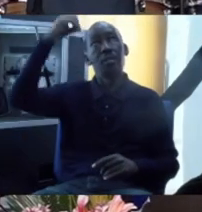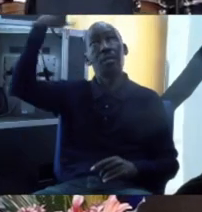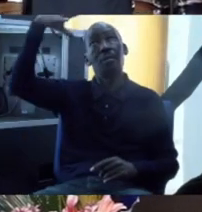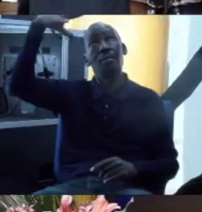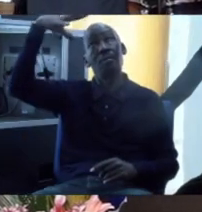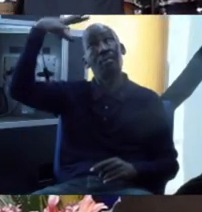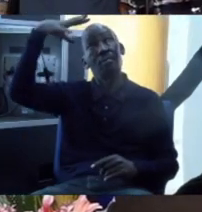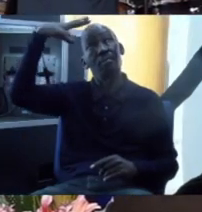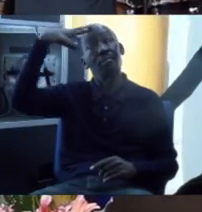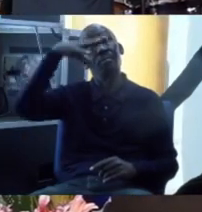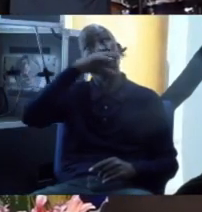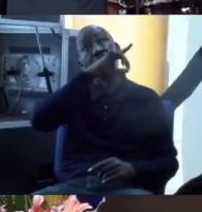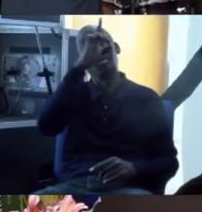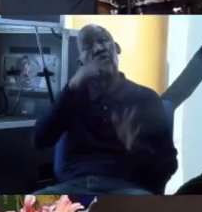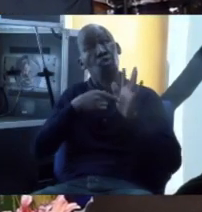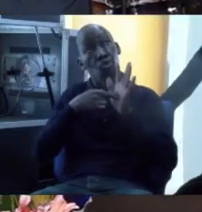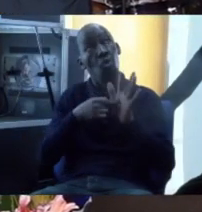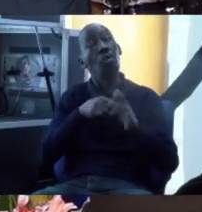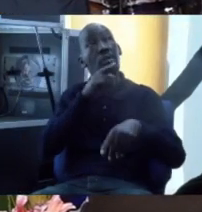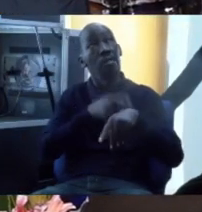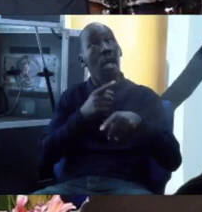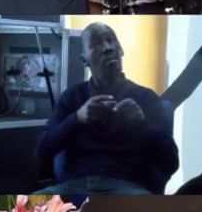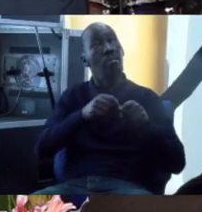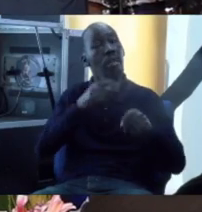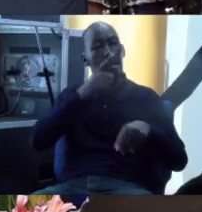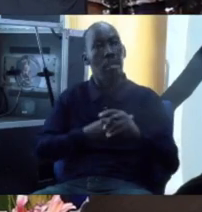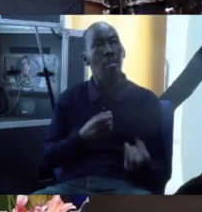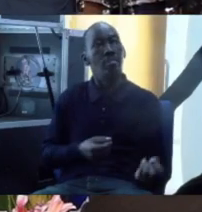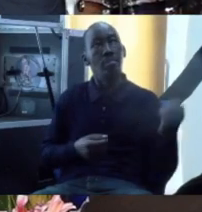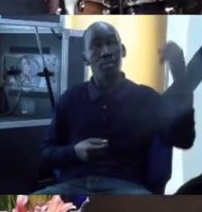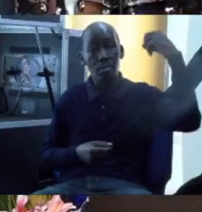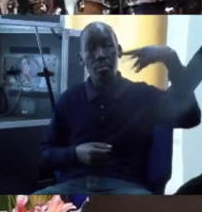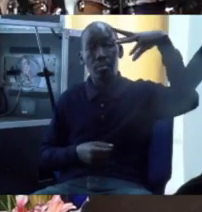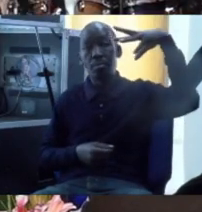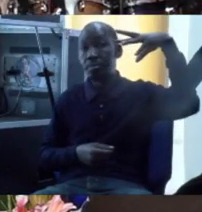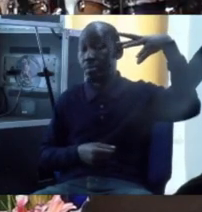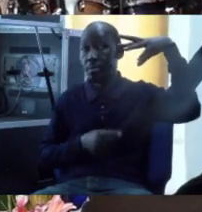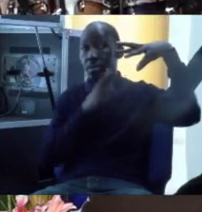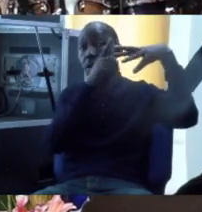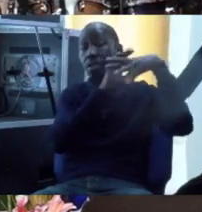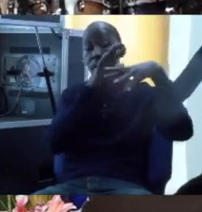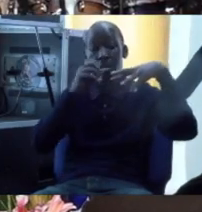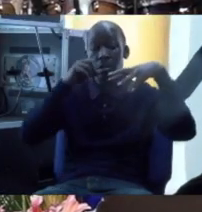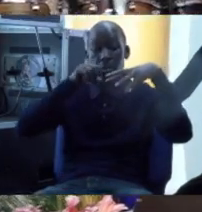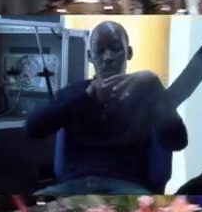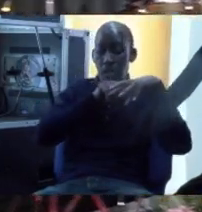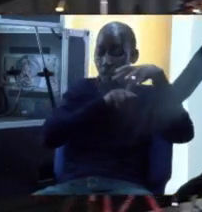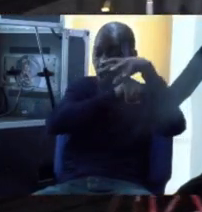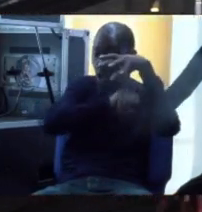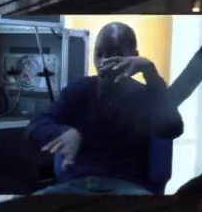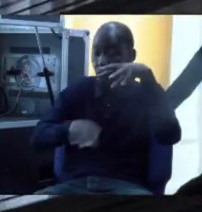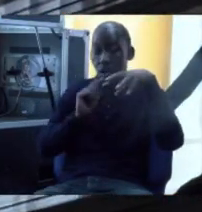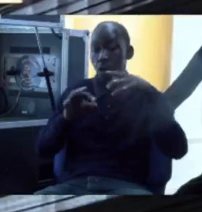cha kuonyesha jua, kupima saa. When the sun comes up, wakati jua linapochomoza, the shadow would be long. Kivuli